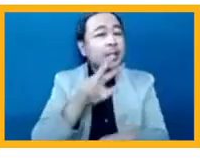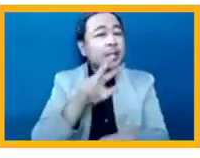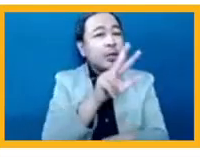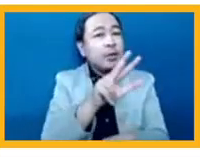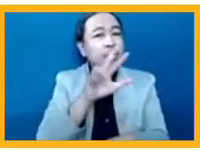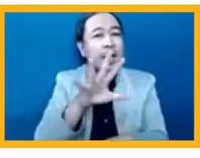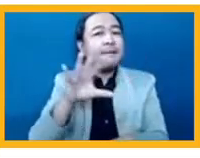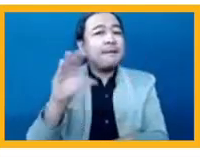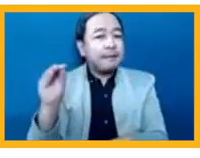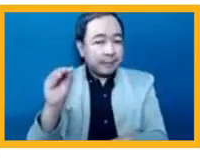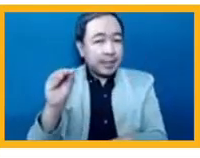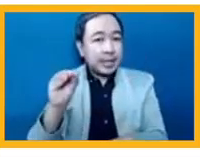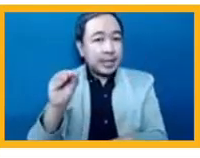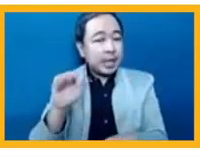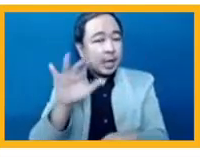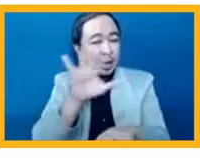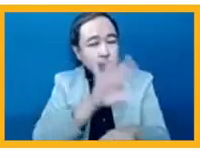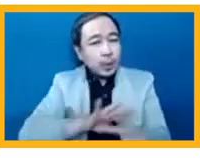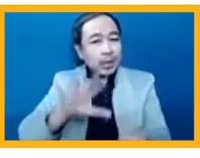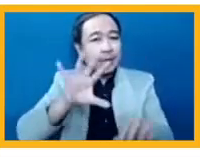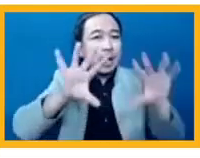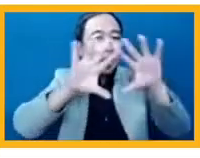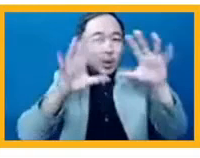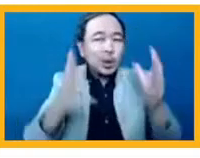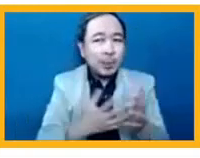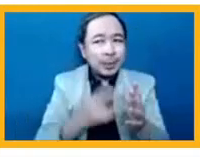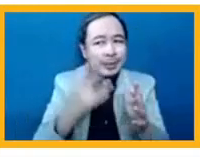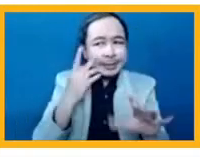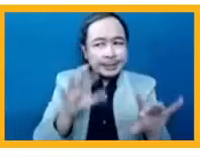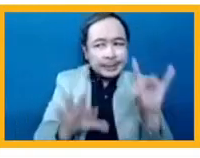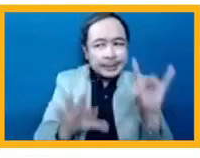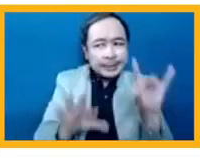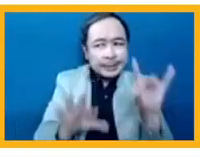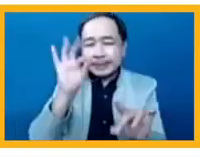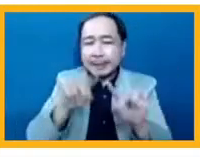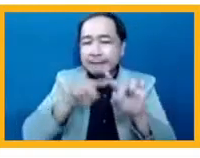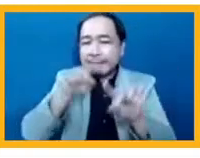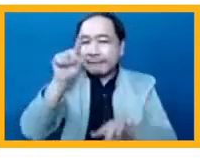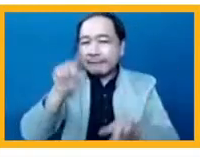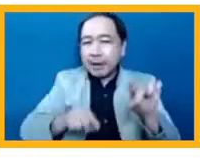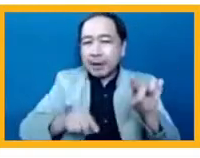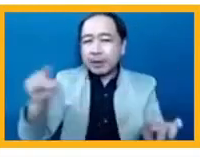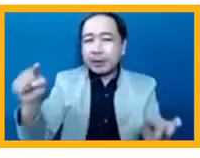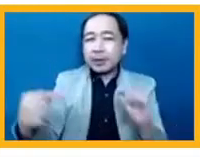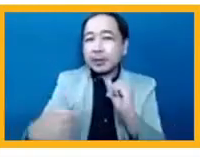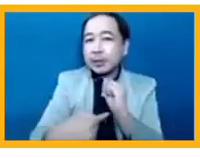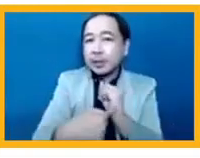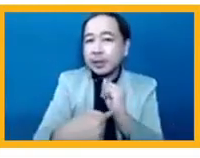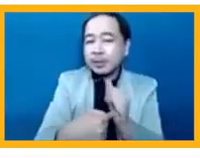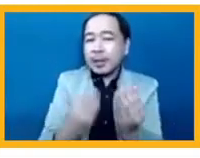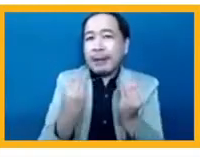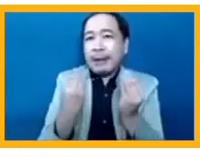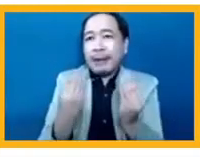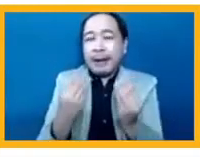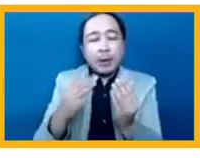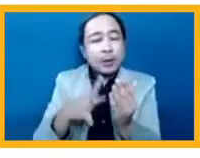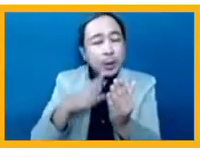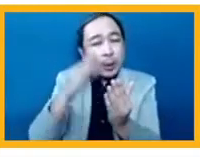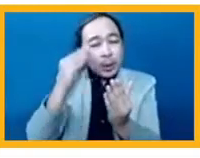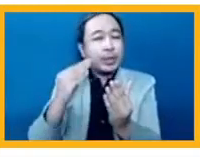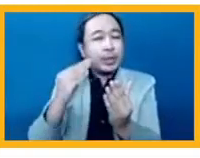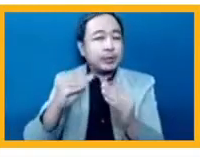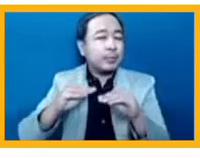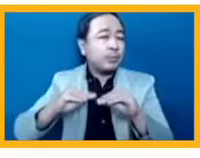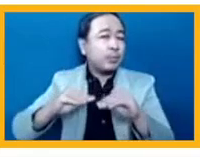that leverage cutting-edge technologies to create deeply immersive and engaging learning experiences, as well as those that seem